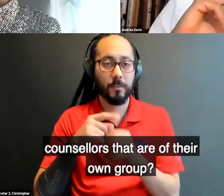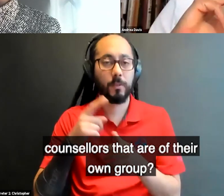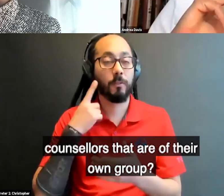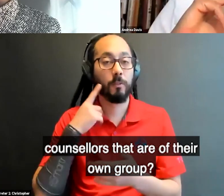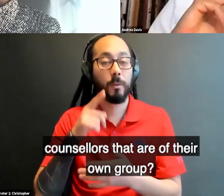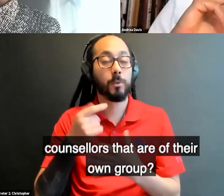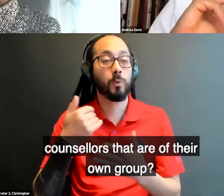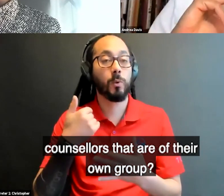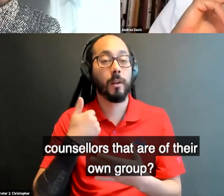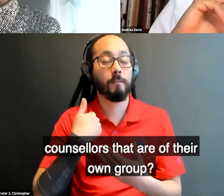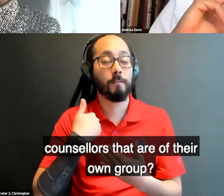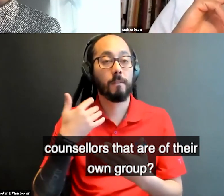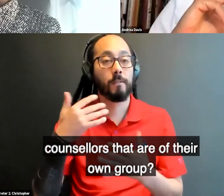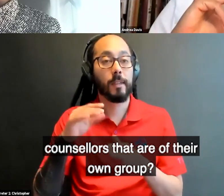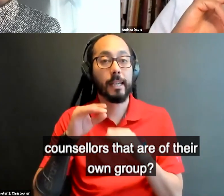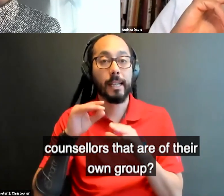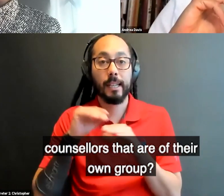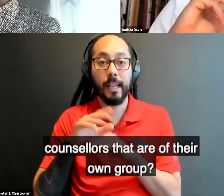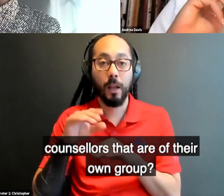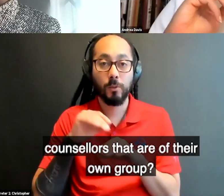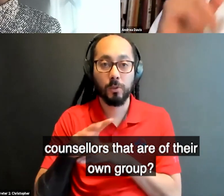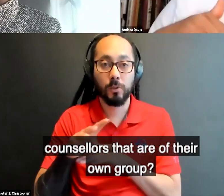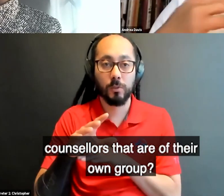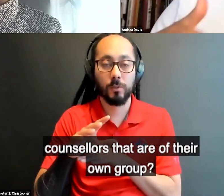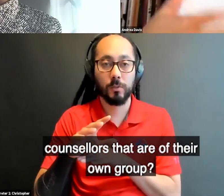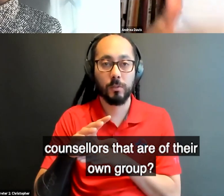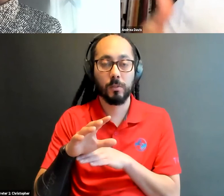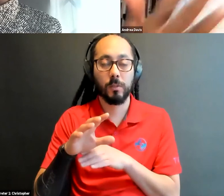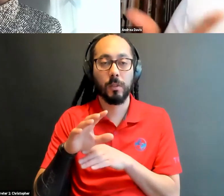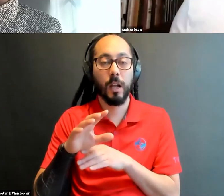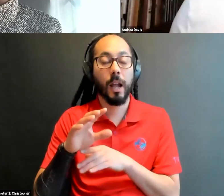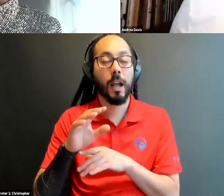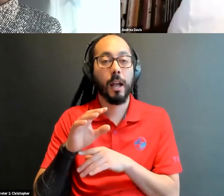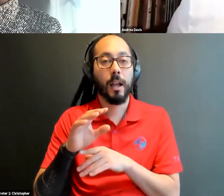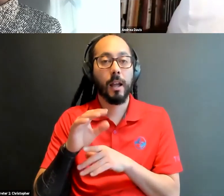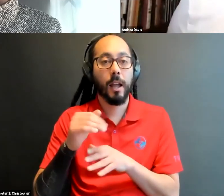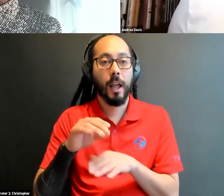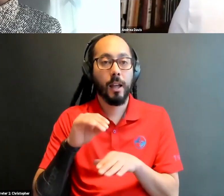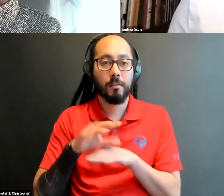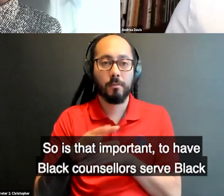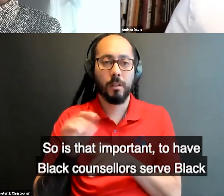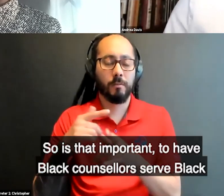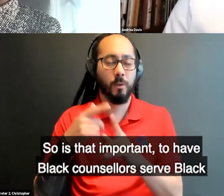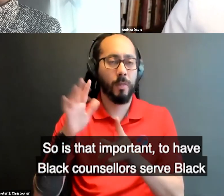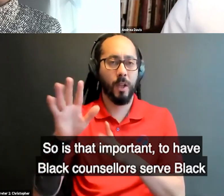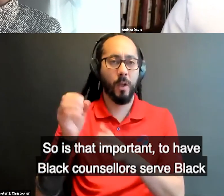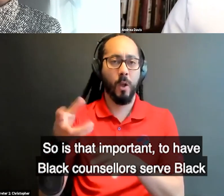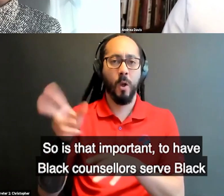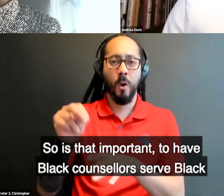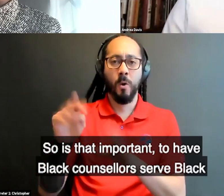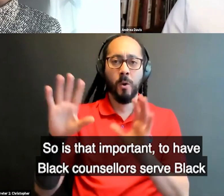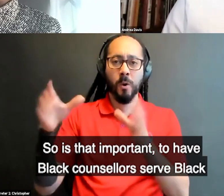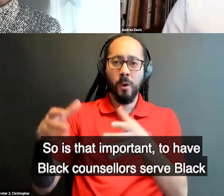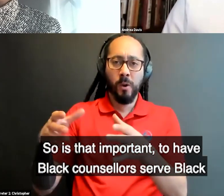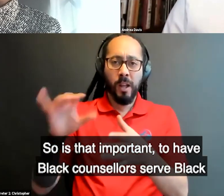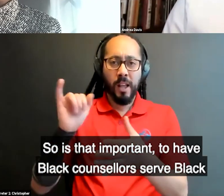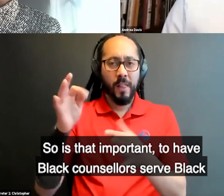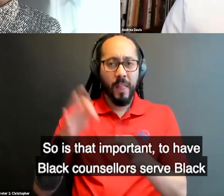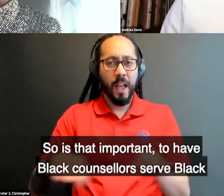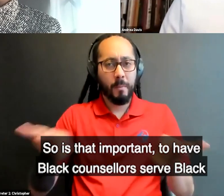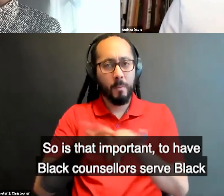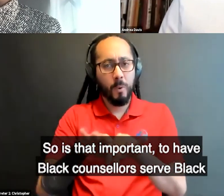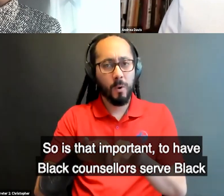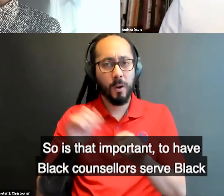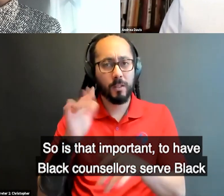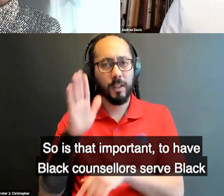counselors that are of their own group? So how is that important to have